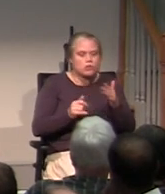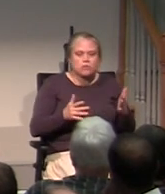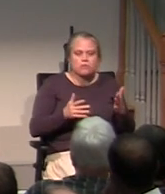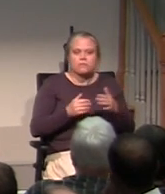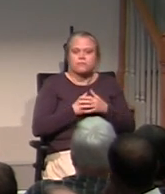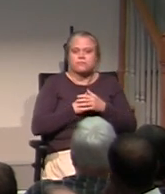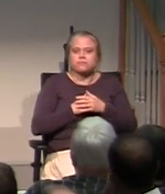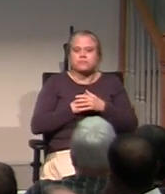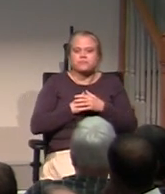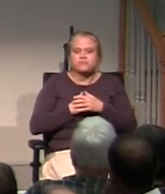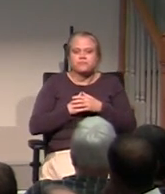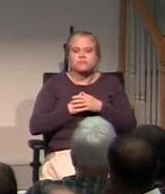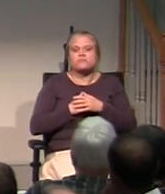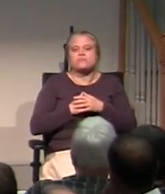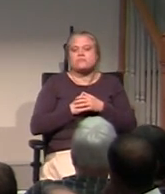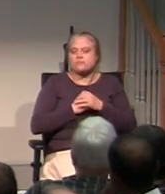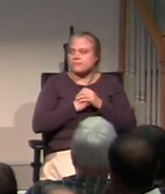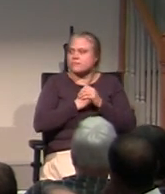bride.